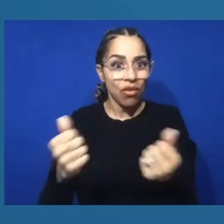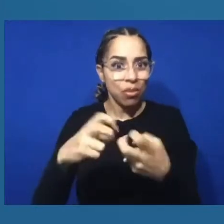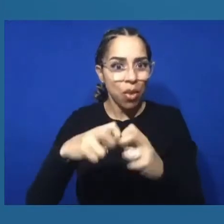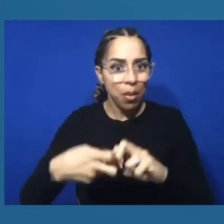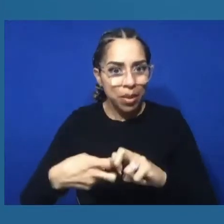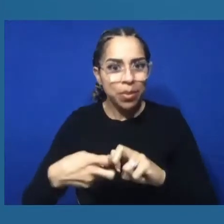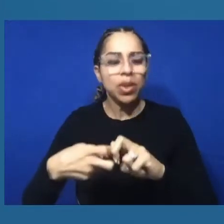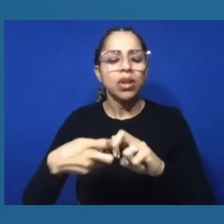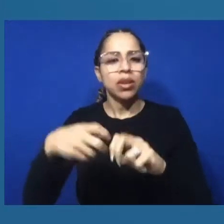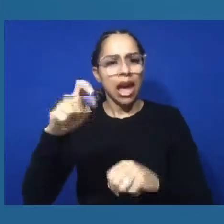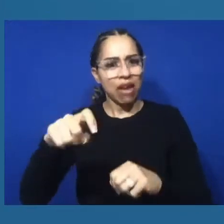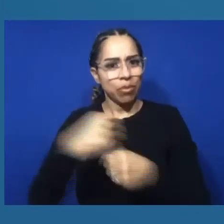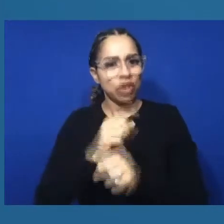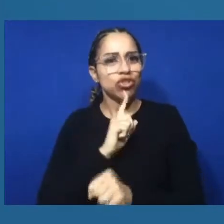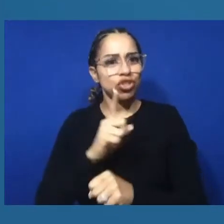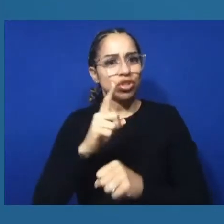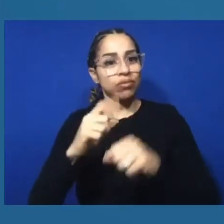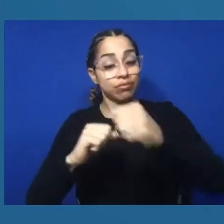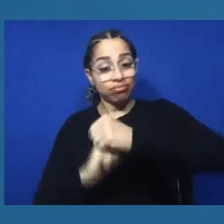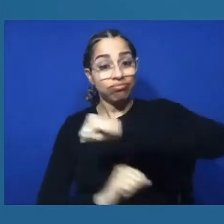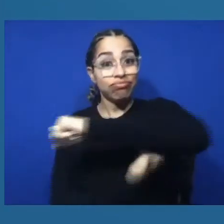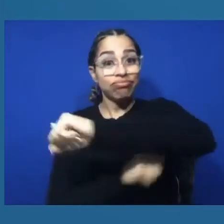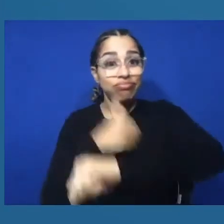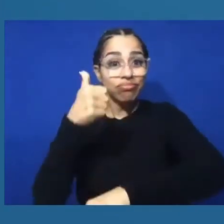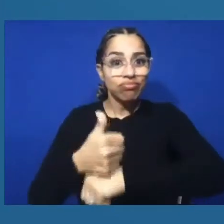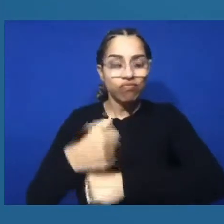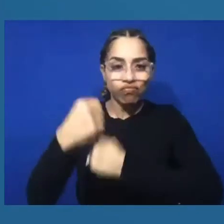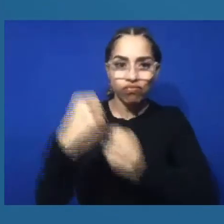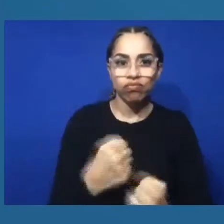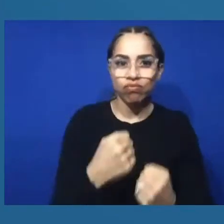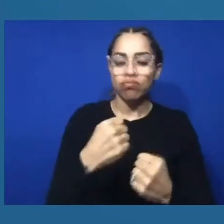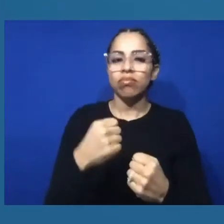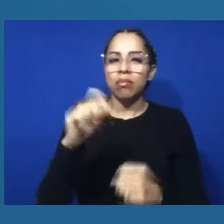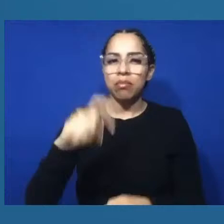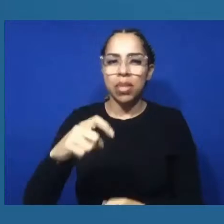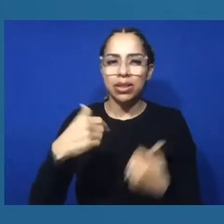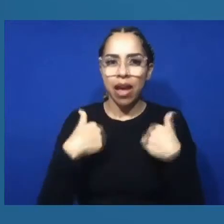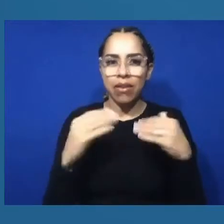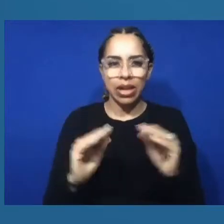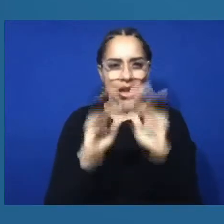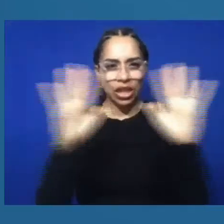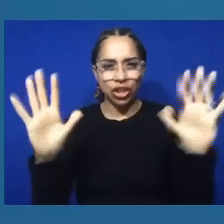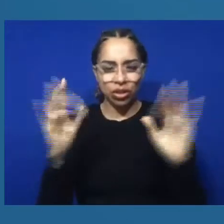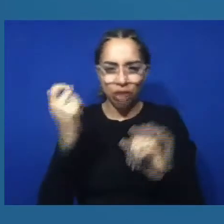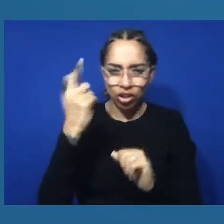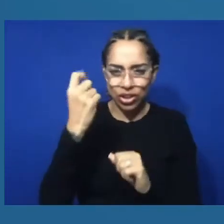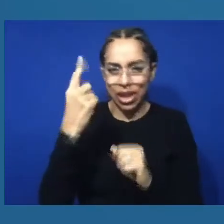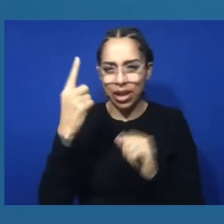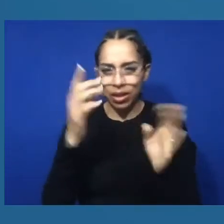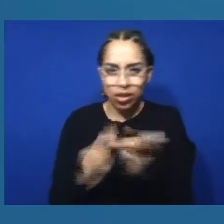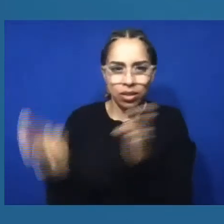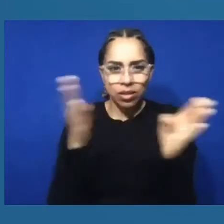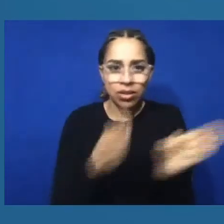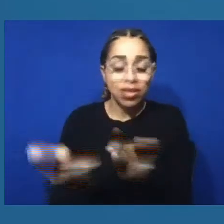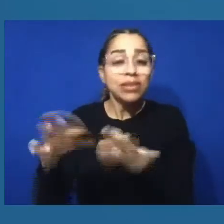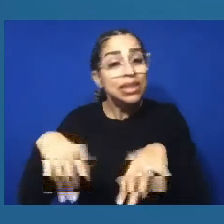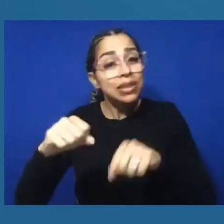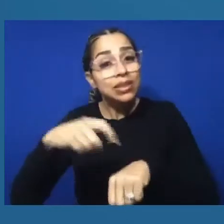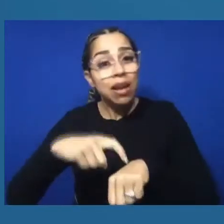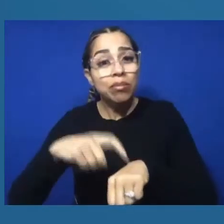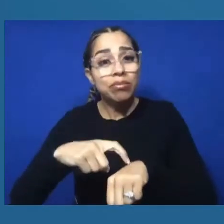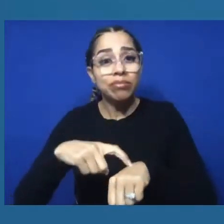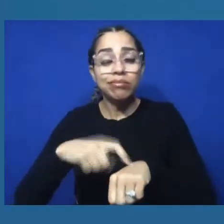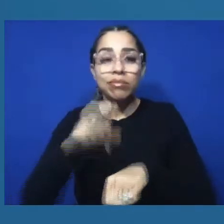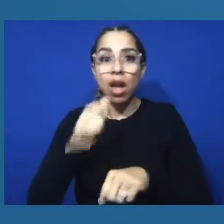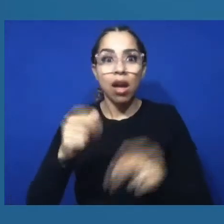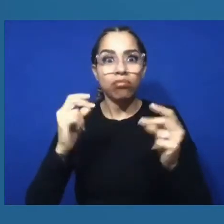smart program, is to have a better understanding of what we're dealing with here. So that's why it'll take some time. But what people should be